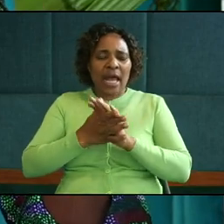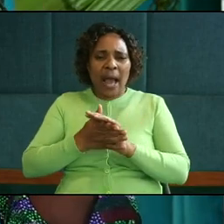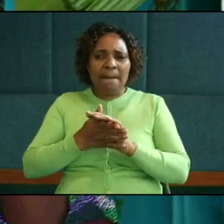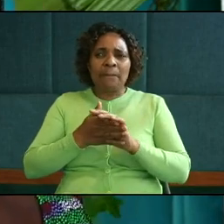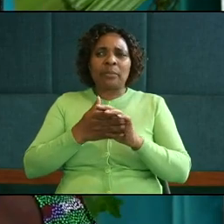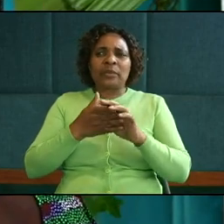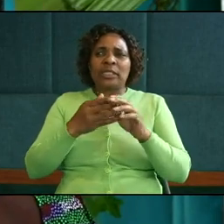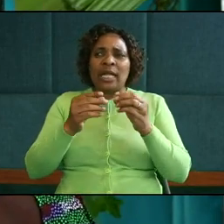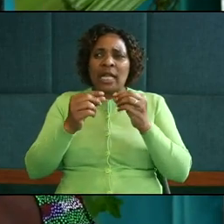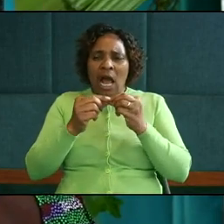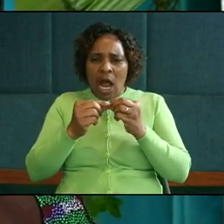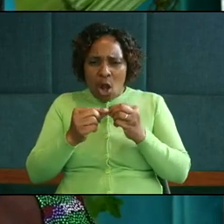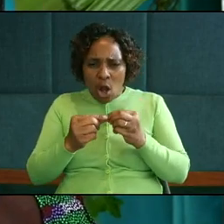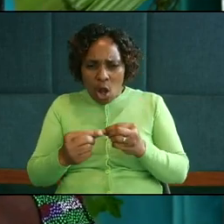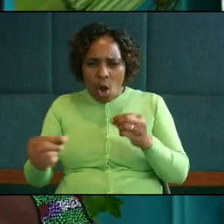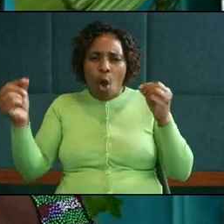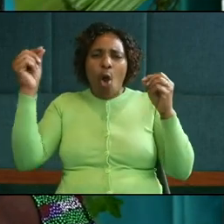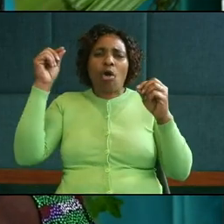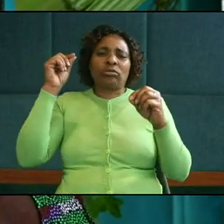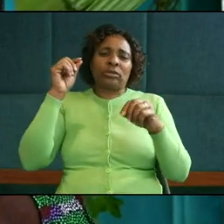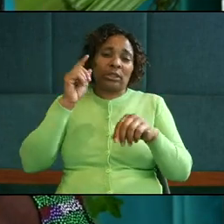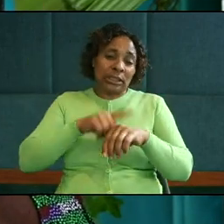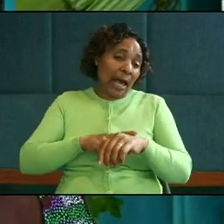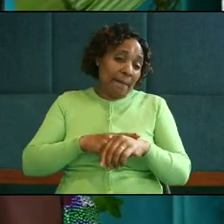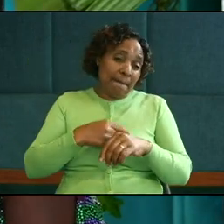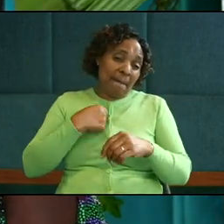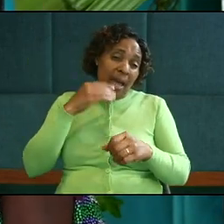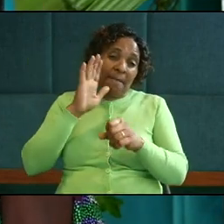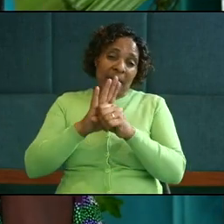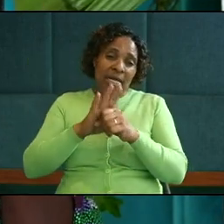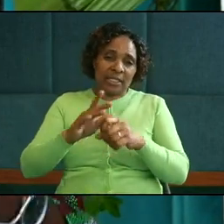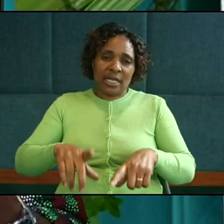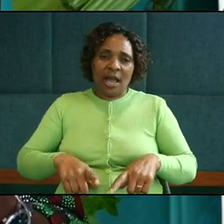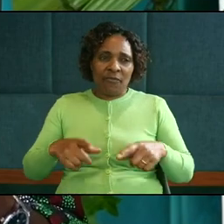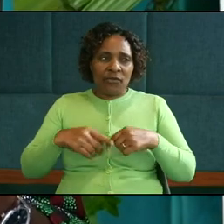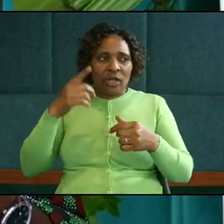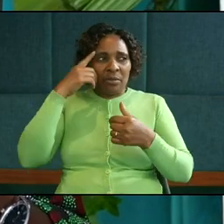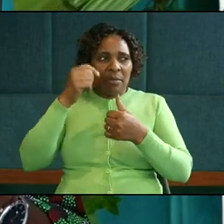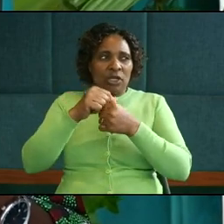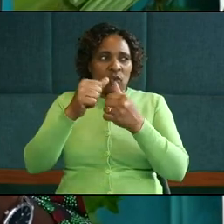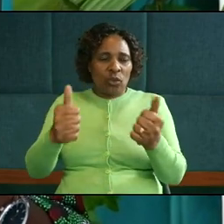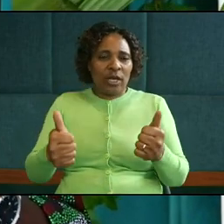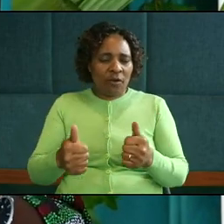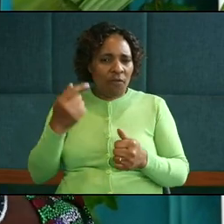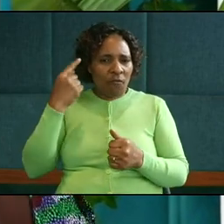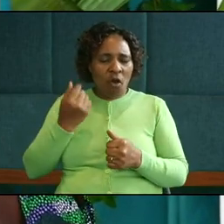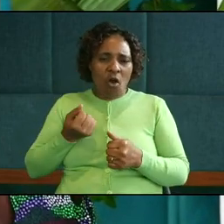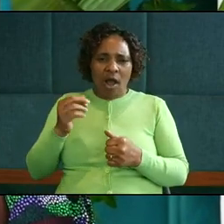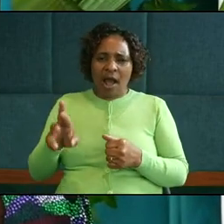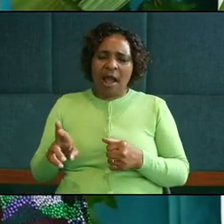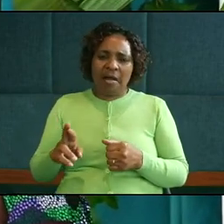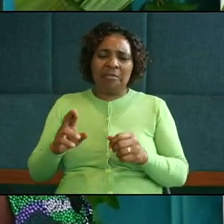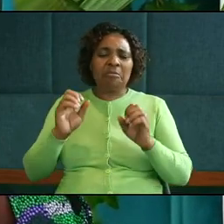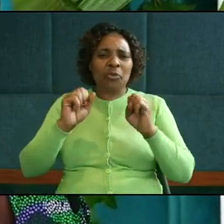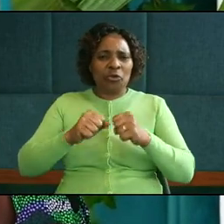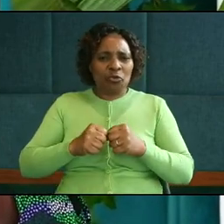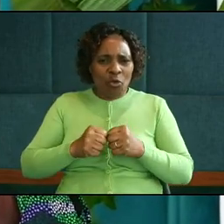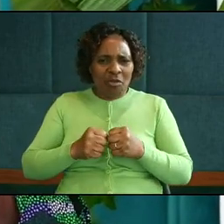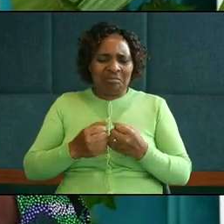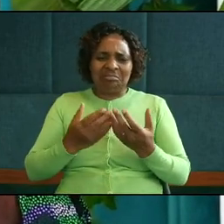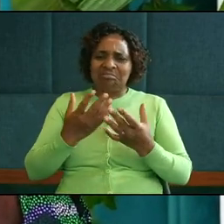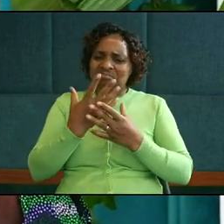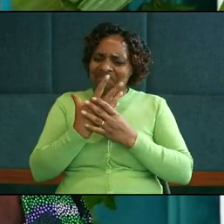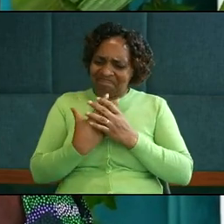milestone mm-hmm. in my abundant life. Wow. Wow. I think she realized, because for her, the thing that became fascinating is that she had many